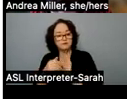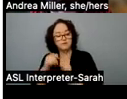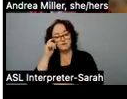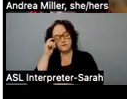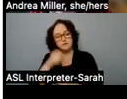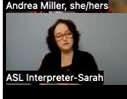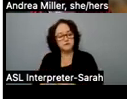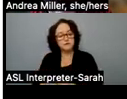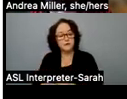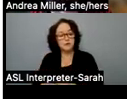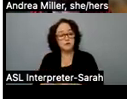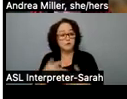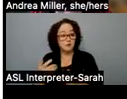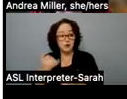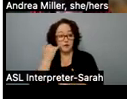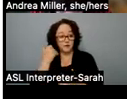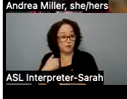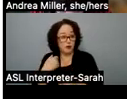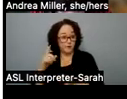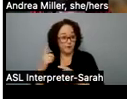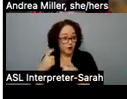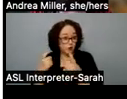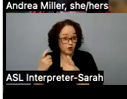a question that you wanted to ask.